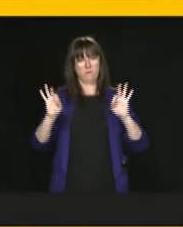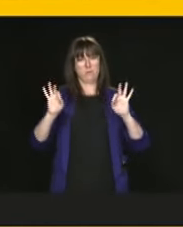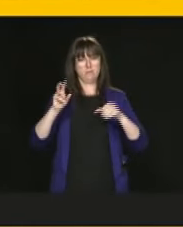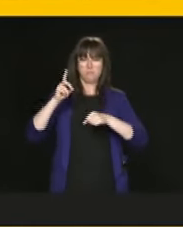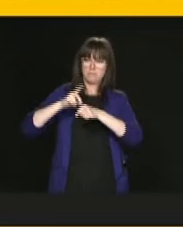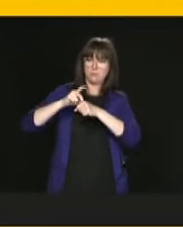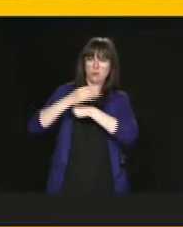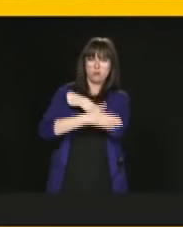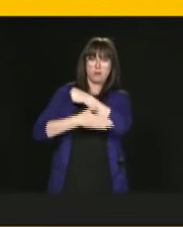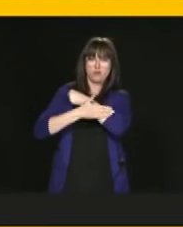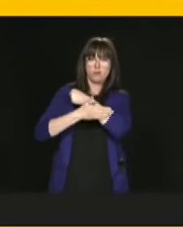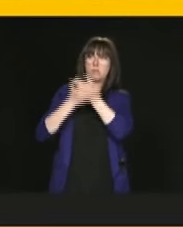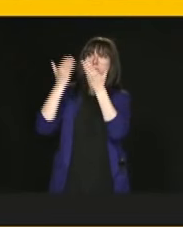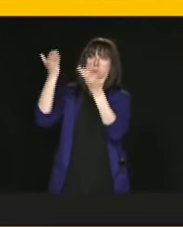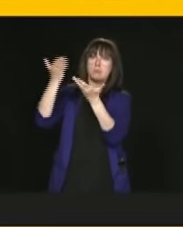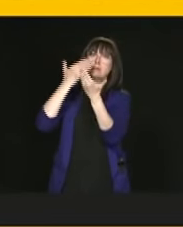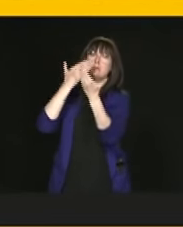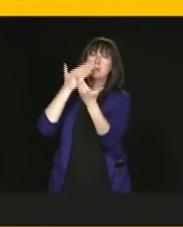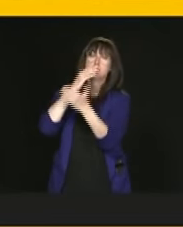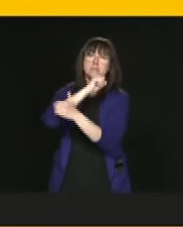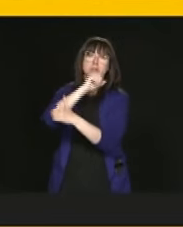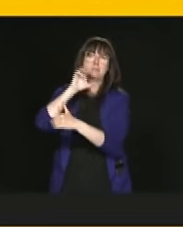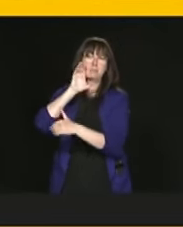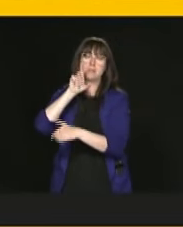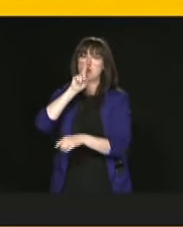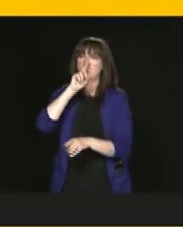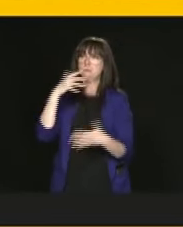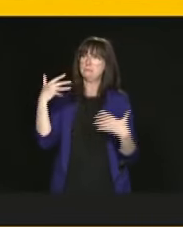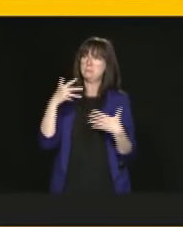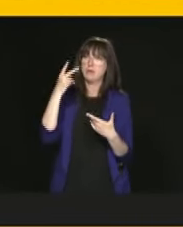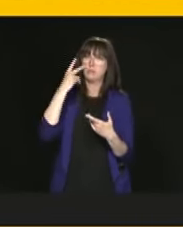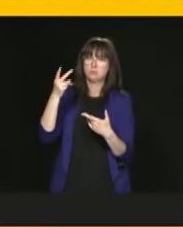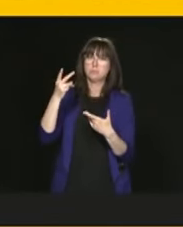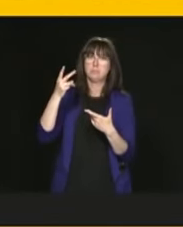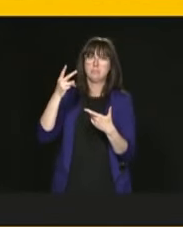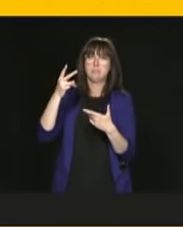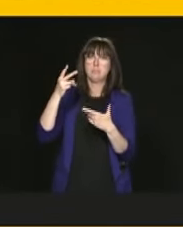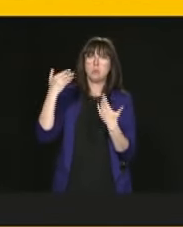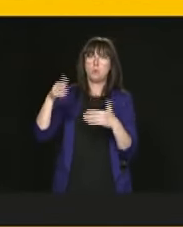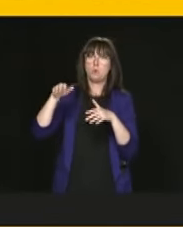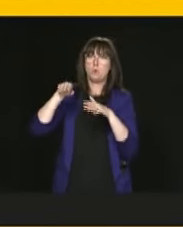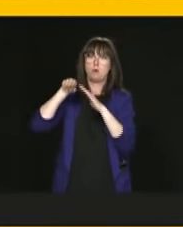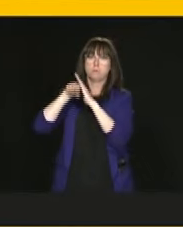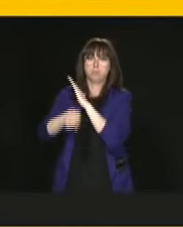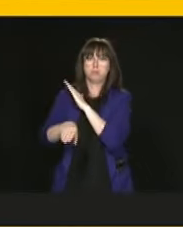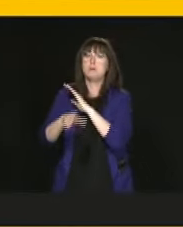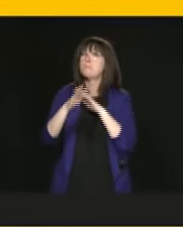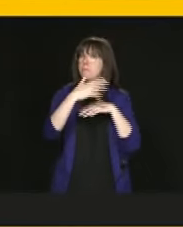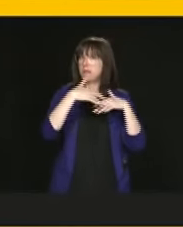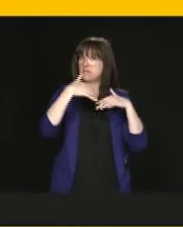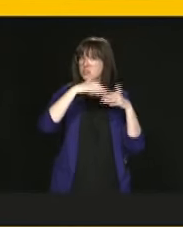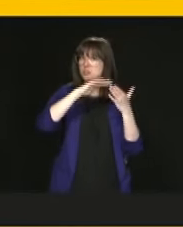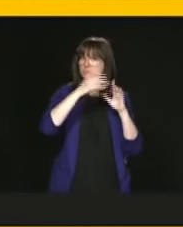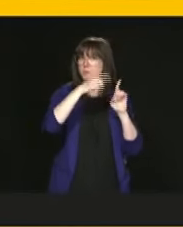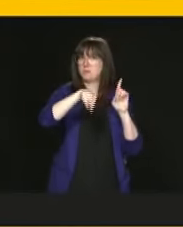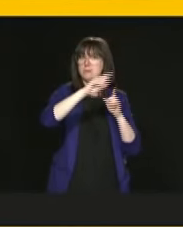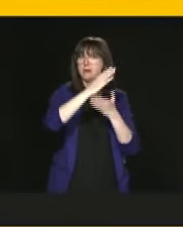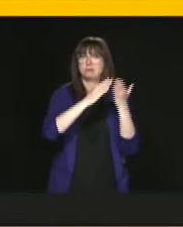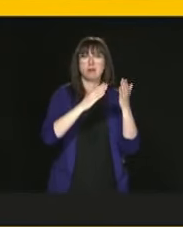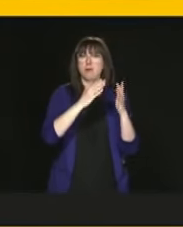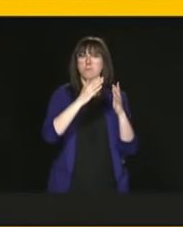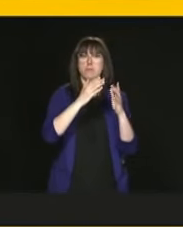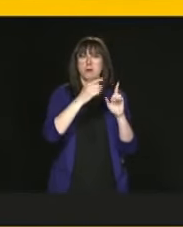It is scary to see people fall like that. And when you talk about Indigenous communities in particular, you're seeing some people that are last carriers of their language, and you can see entire languages